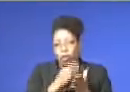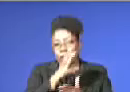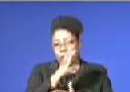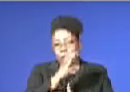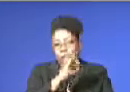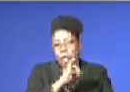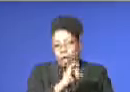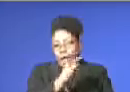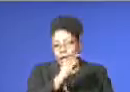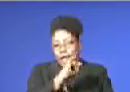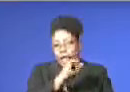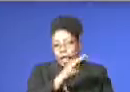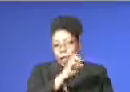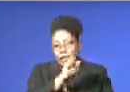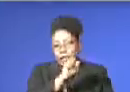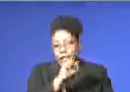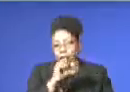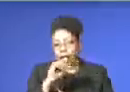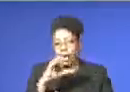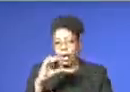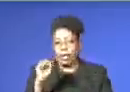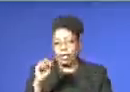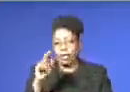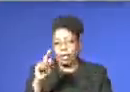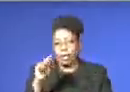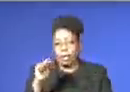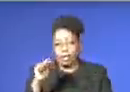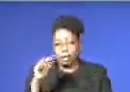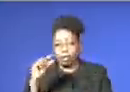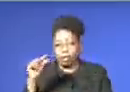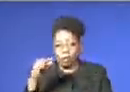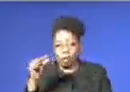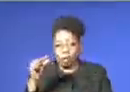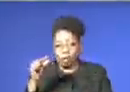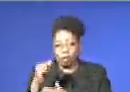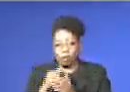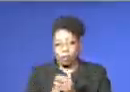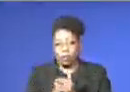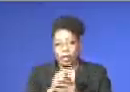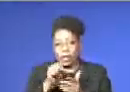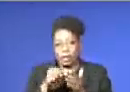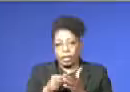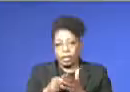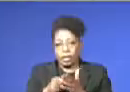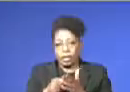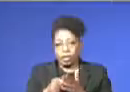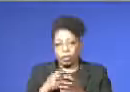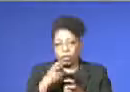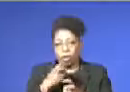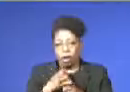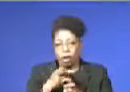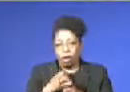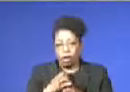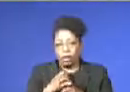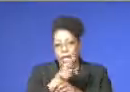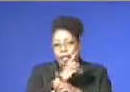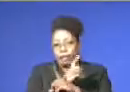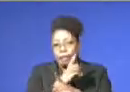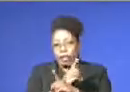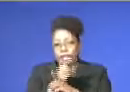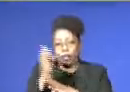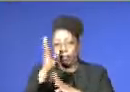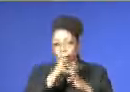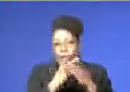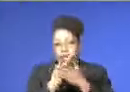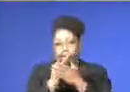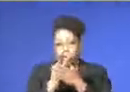Gibson Rattlers would take on the St. George's Jaguars, and this one would be a hard-fought defensive battle as